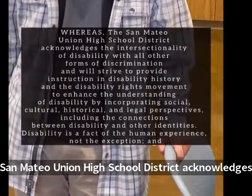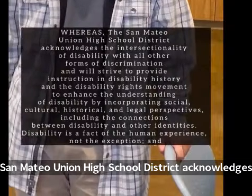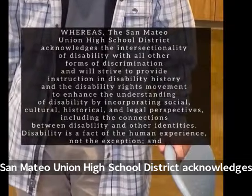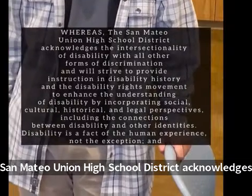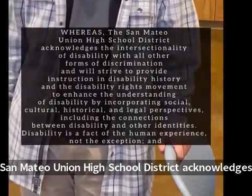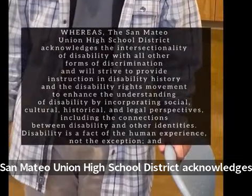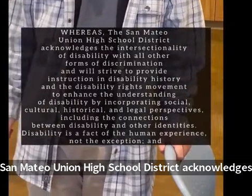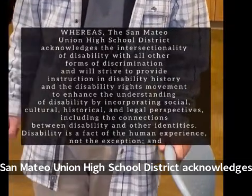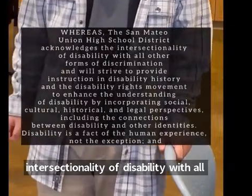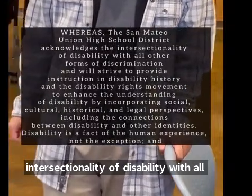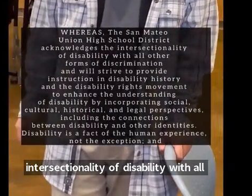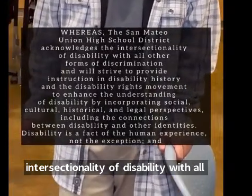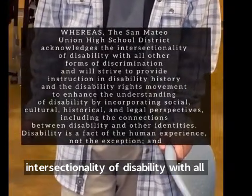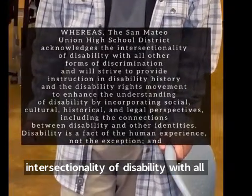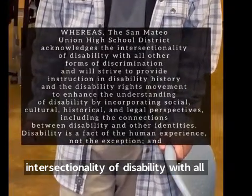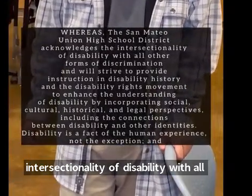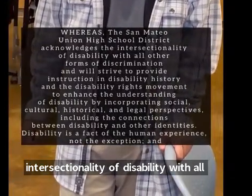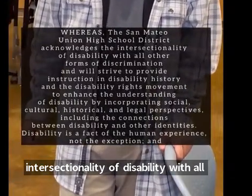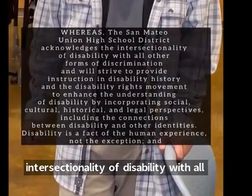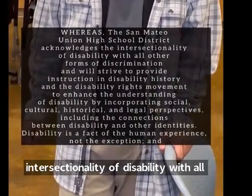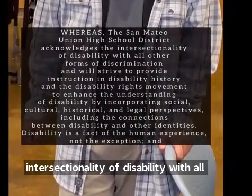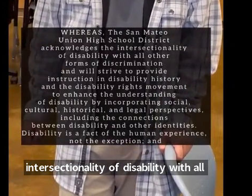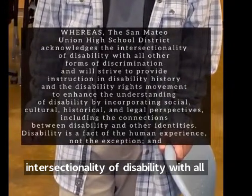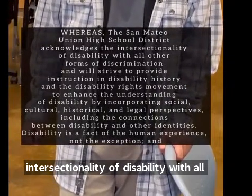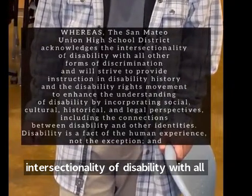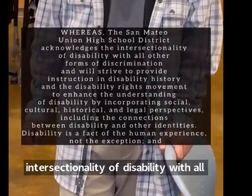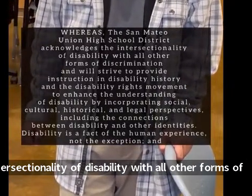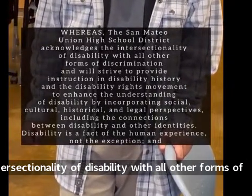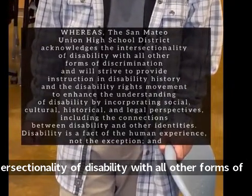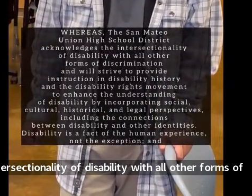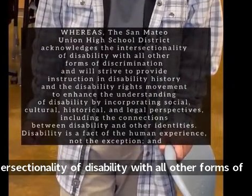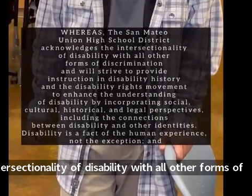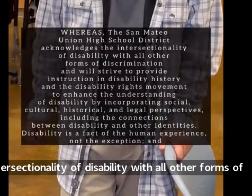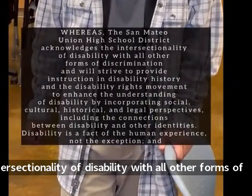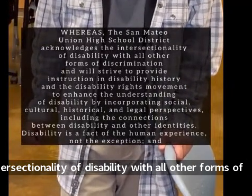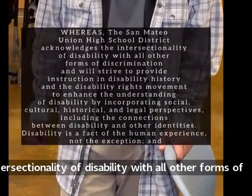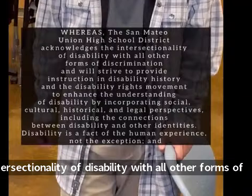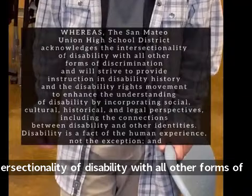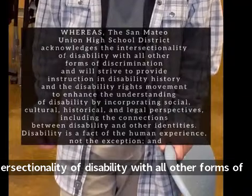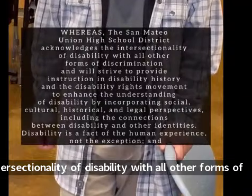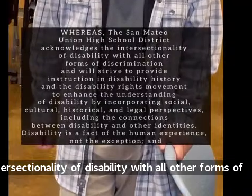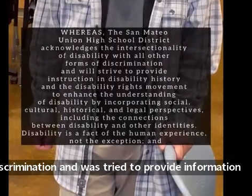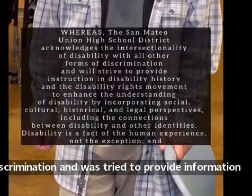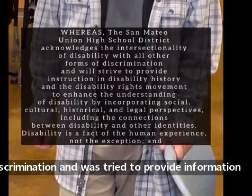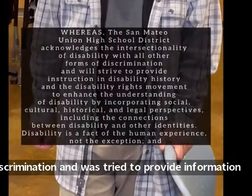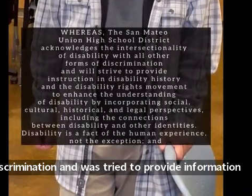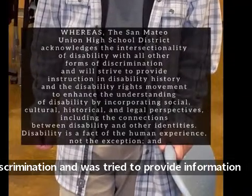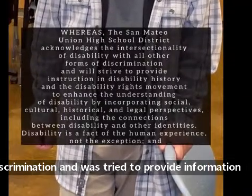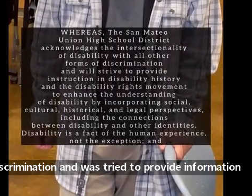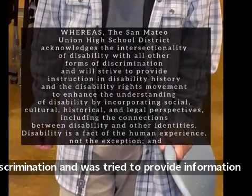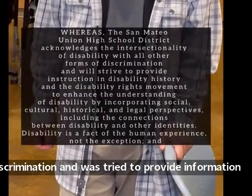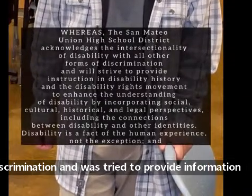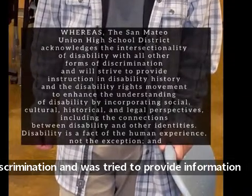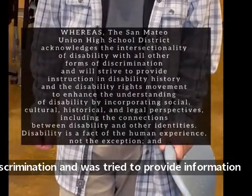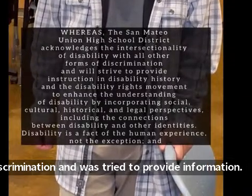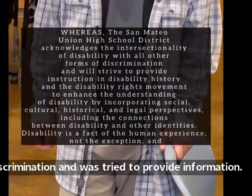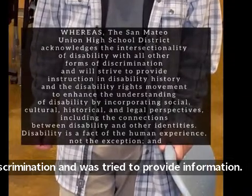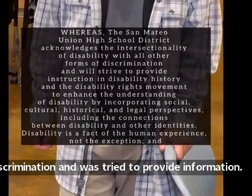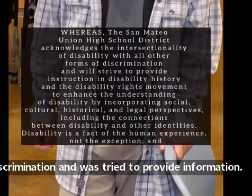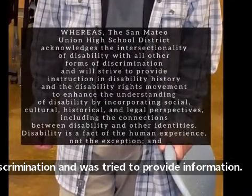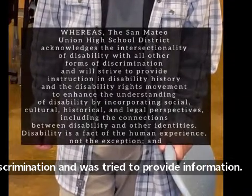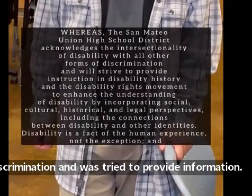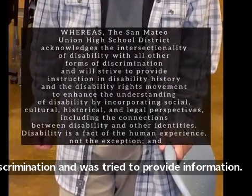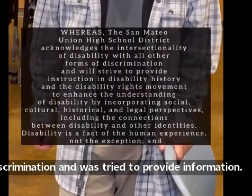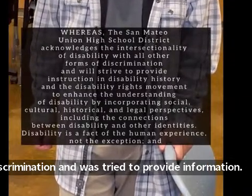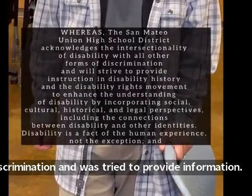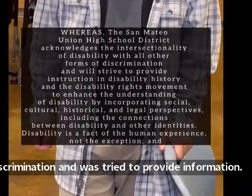with all other forms of discrimination and will strive to provide information, instruction, and disability history